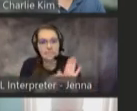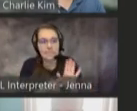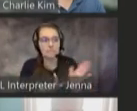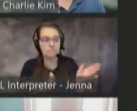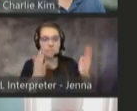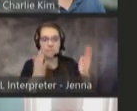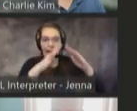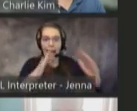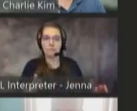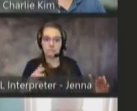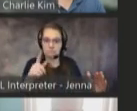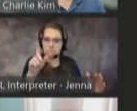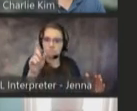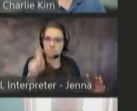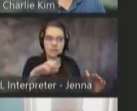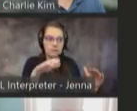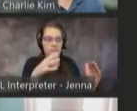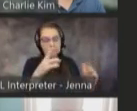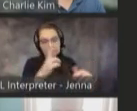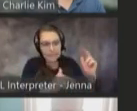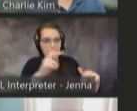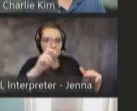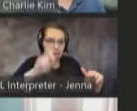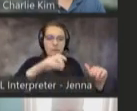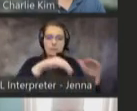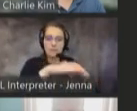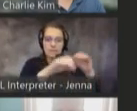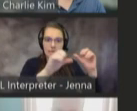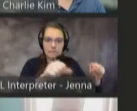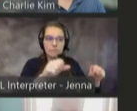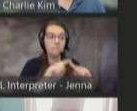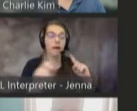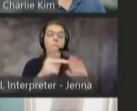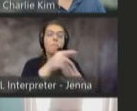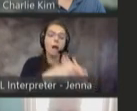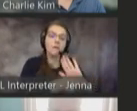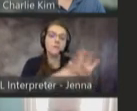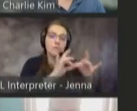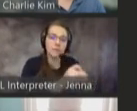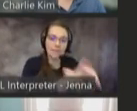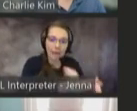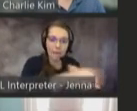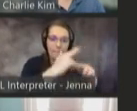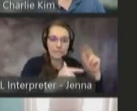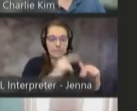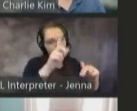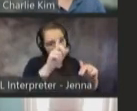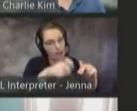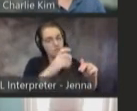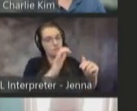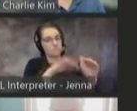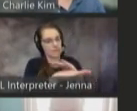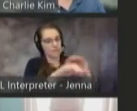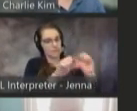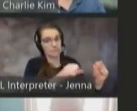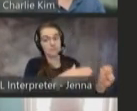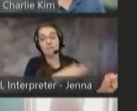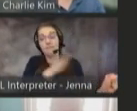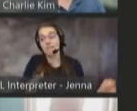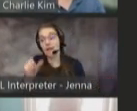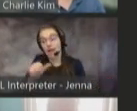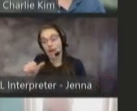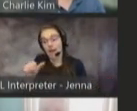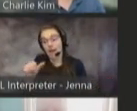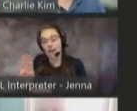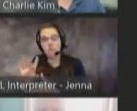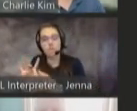accessible, but or building have to be accessible, but the policies regarding the building have to be accessible. AAB is strictly building code.